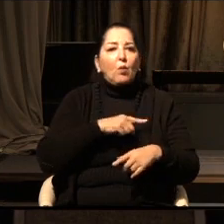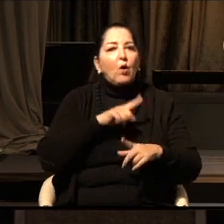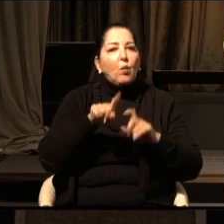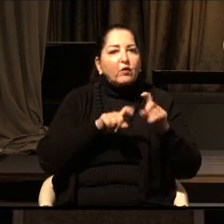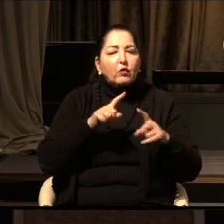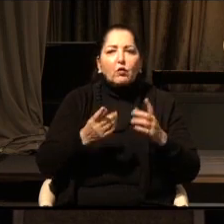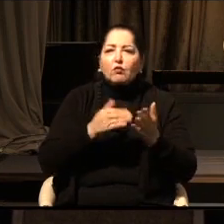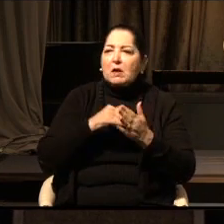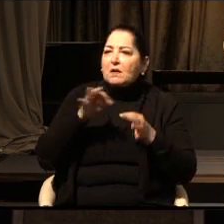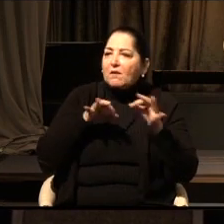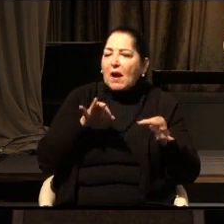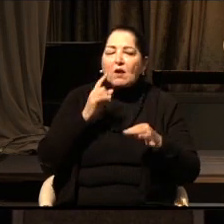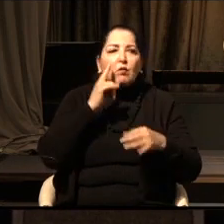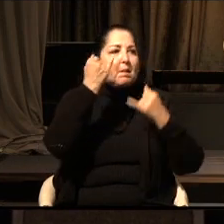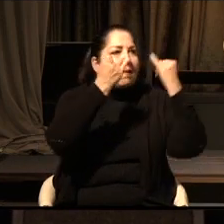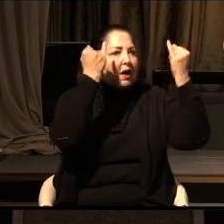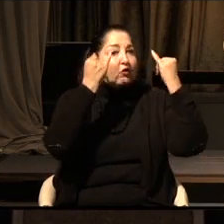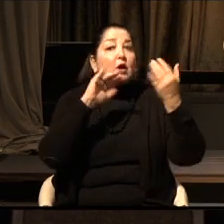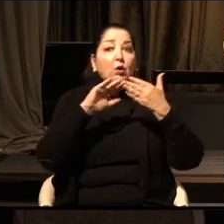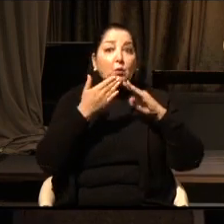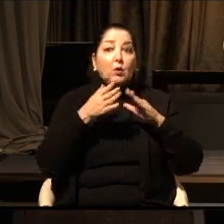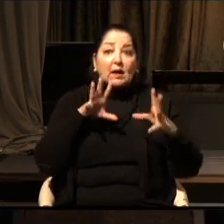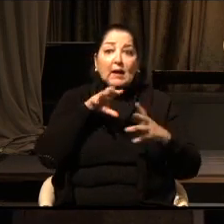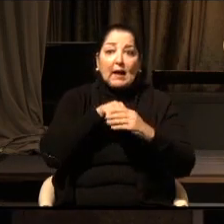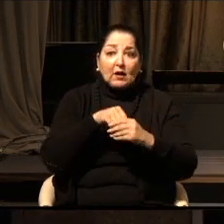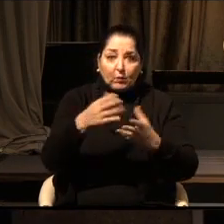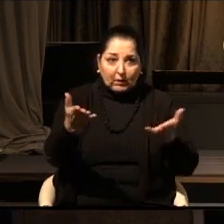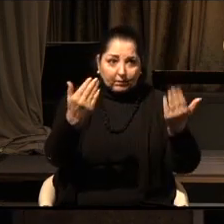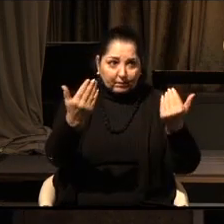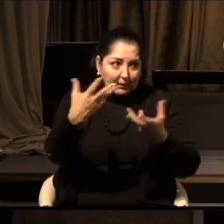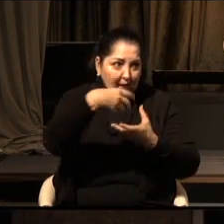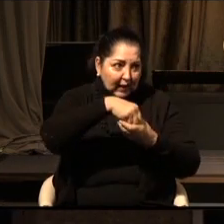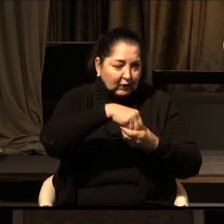and reimagining community engagement.